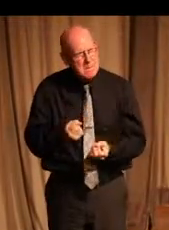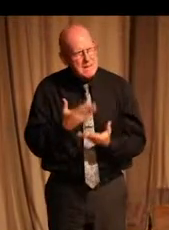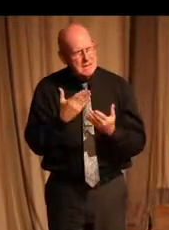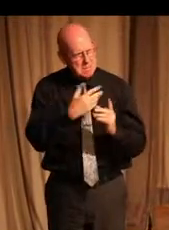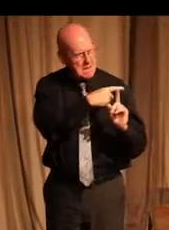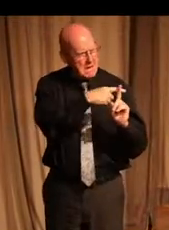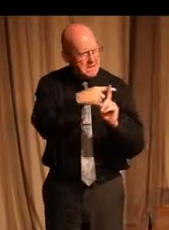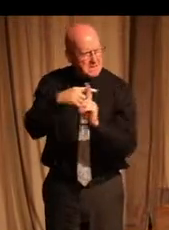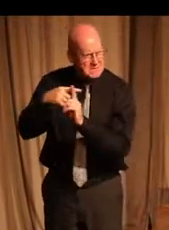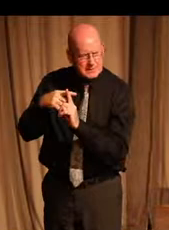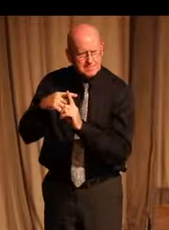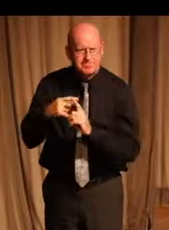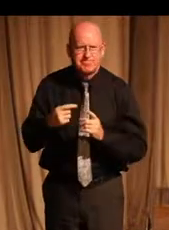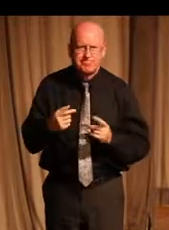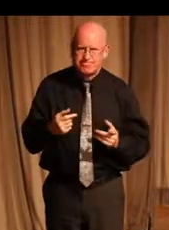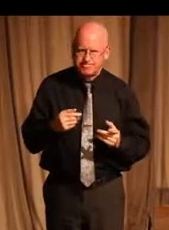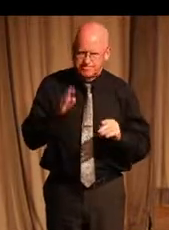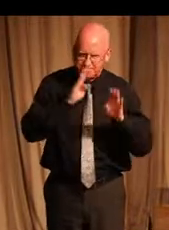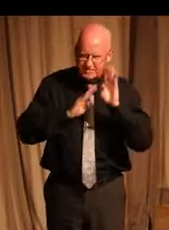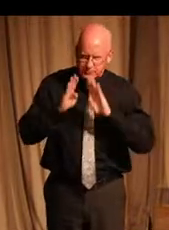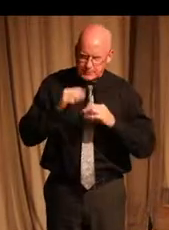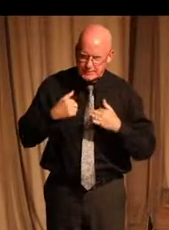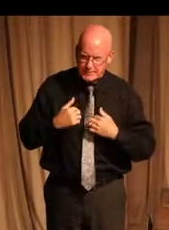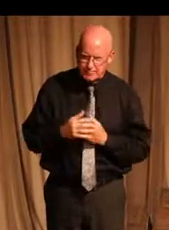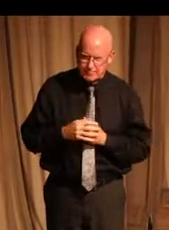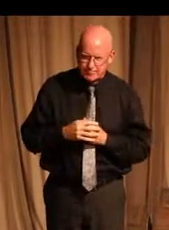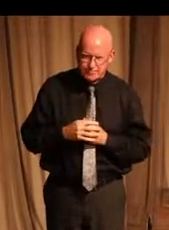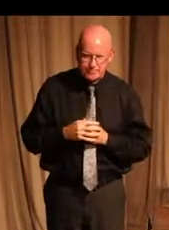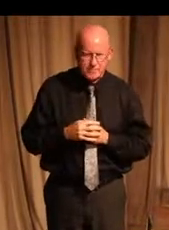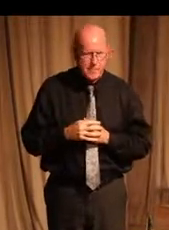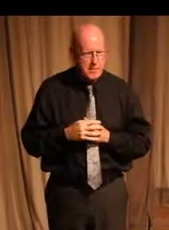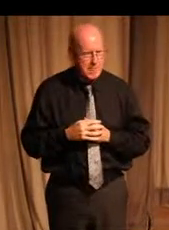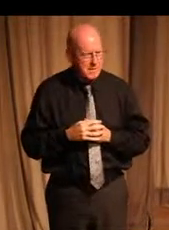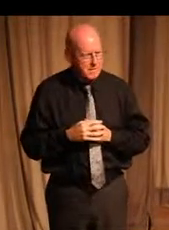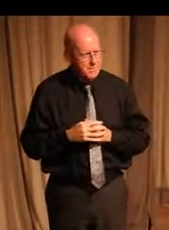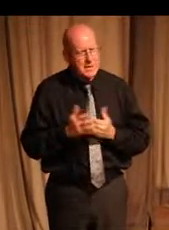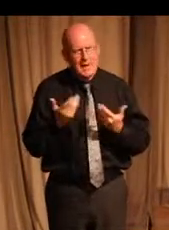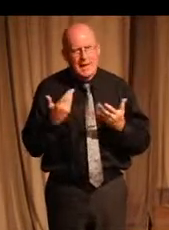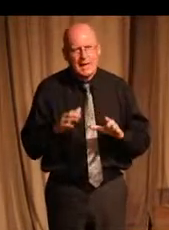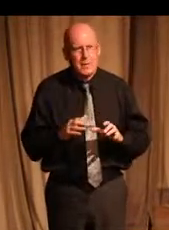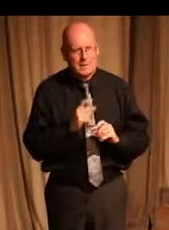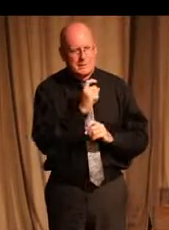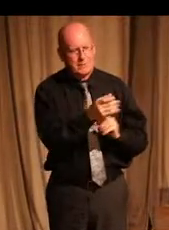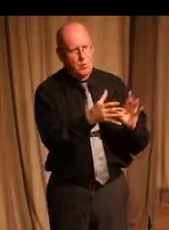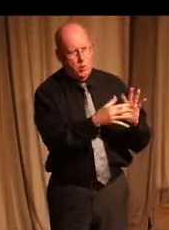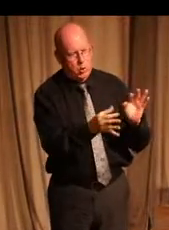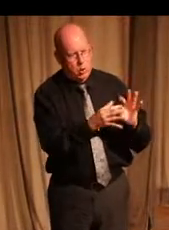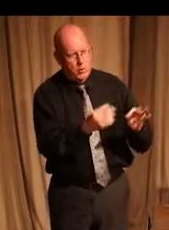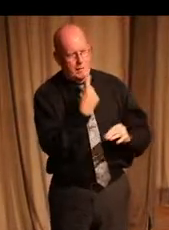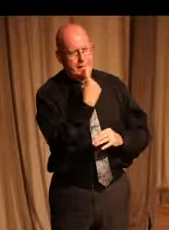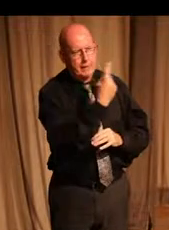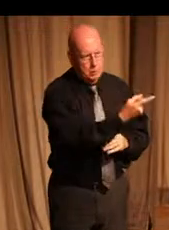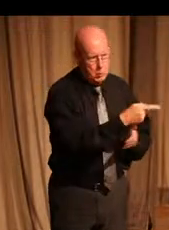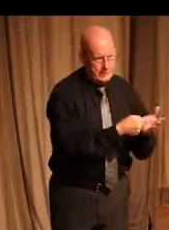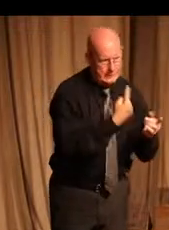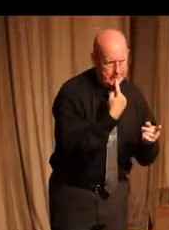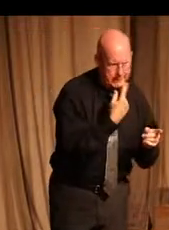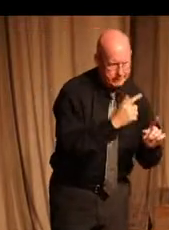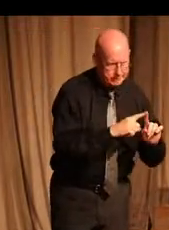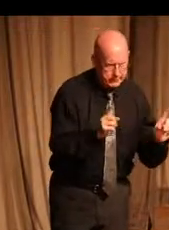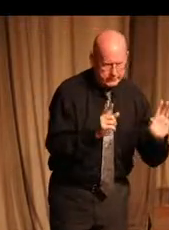on. And that, so I understand, I think, I don't want to put words into your mouth or misinterpret what you were saying,